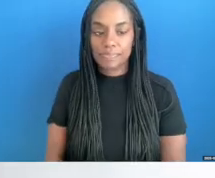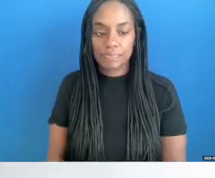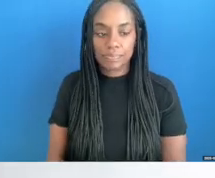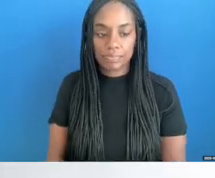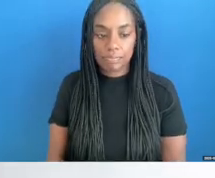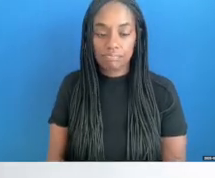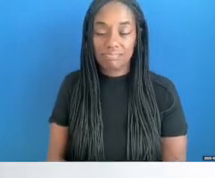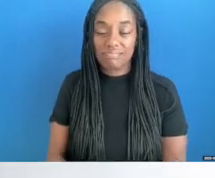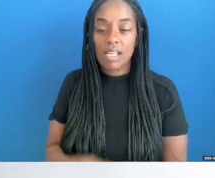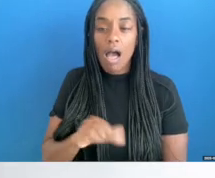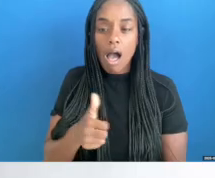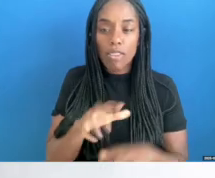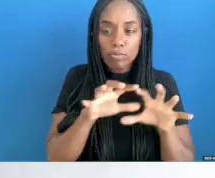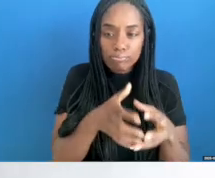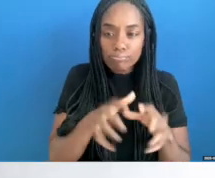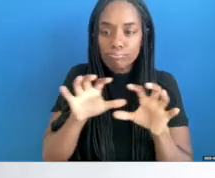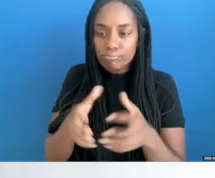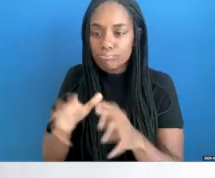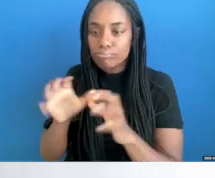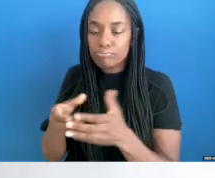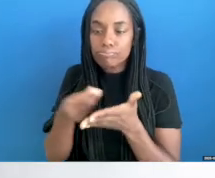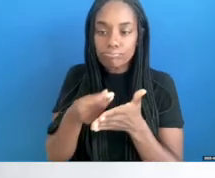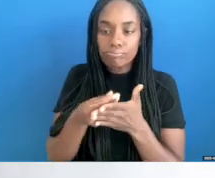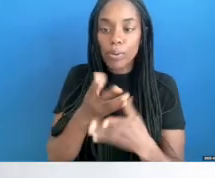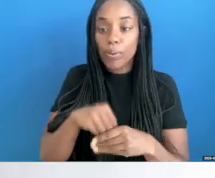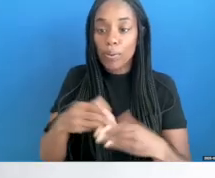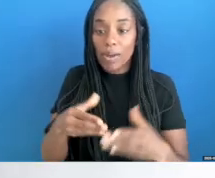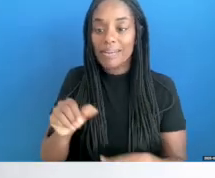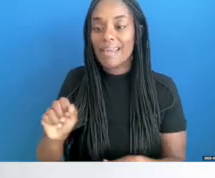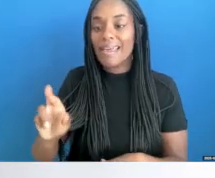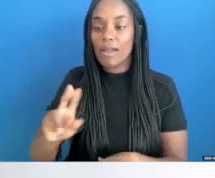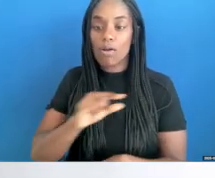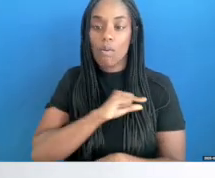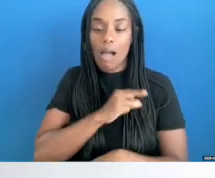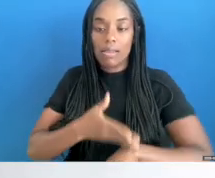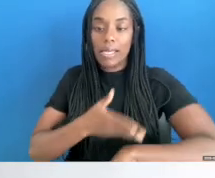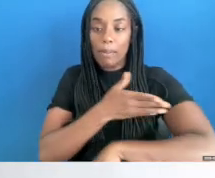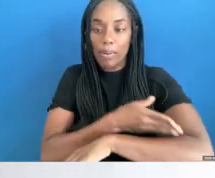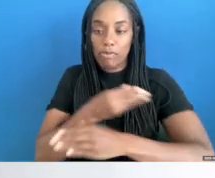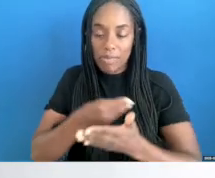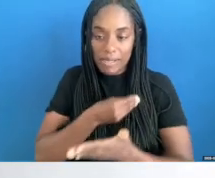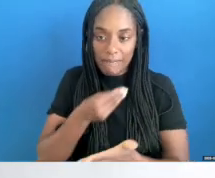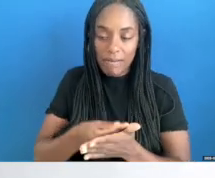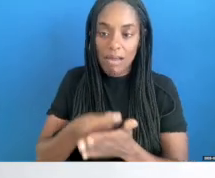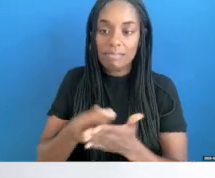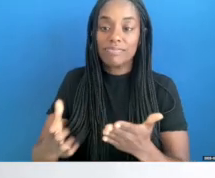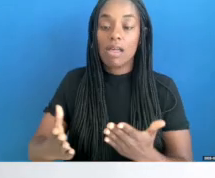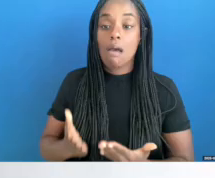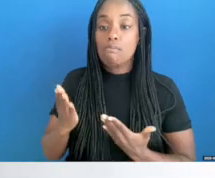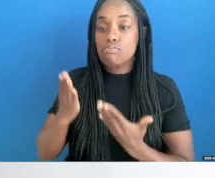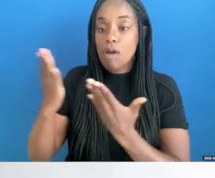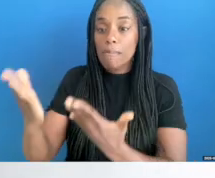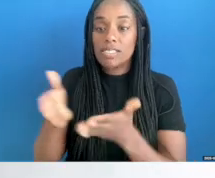Other smaller pots of funding include the Air Quality Improvement Fund, the Proposition 98